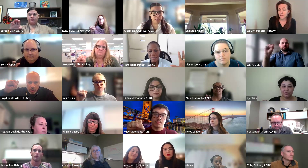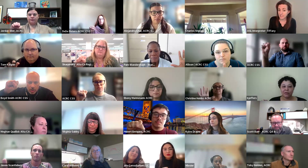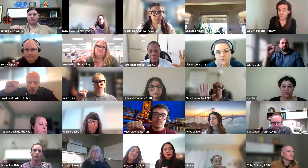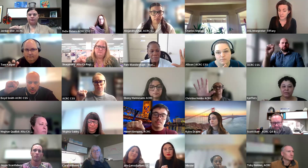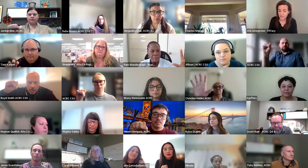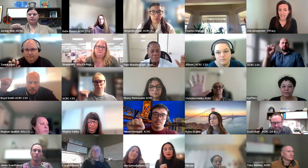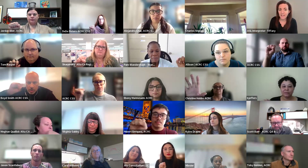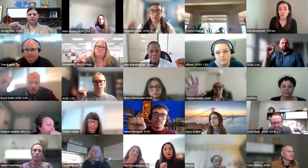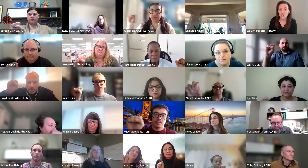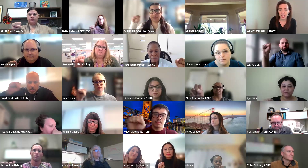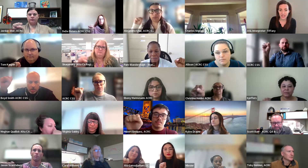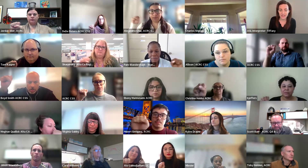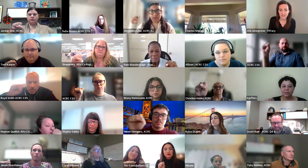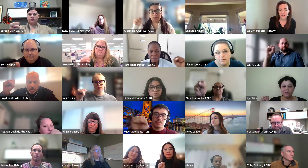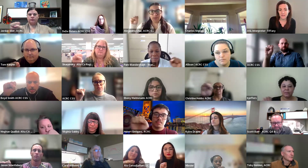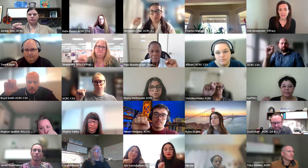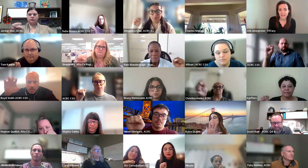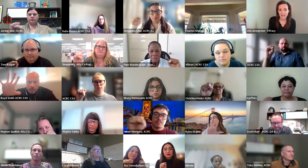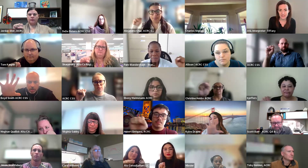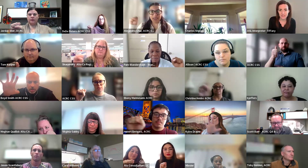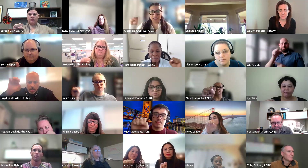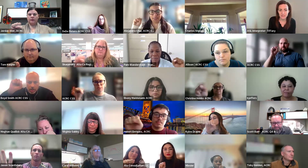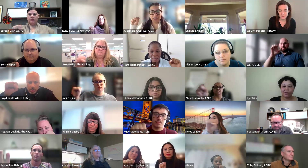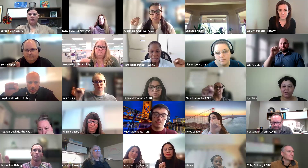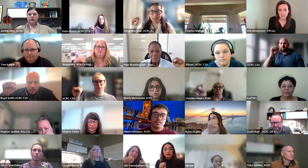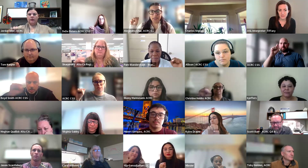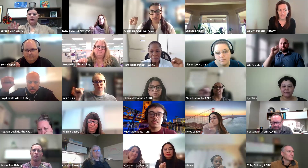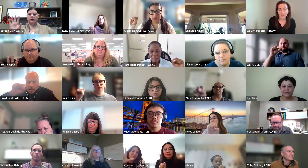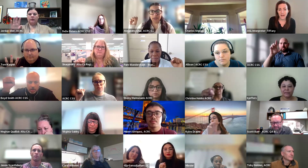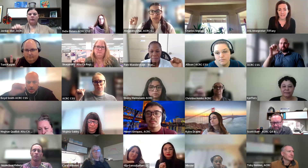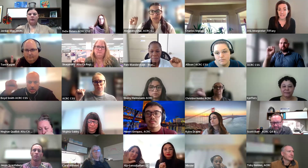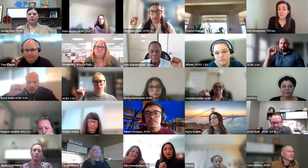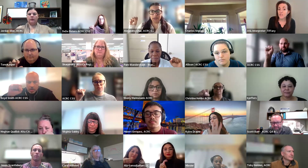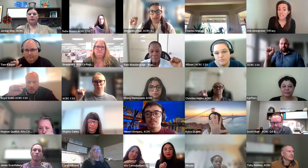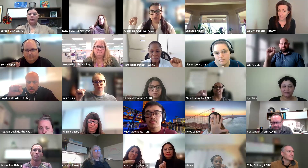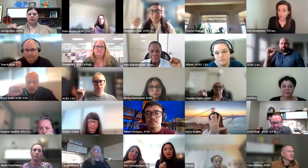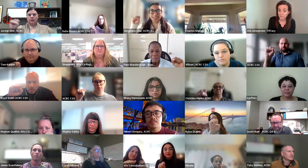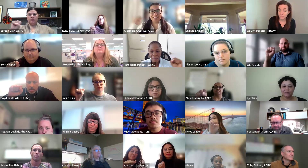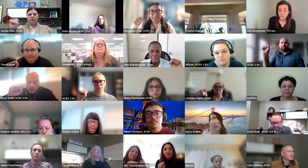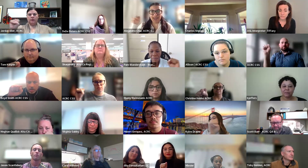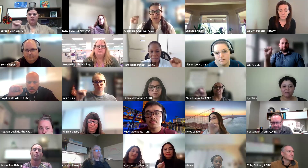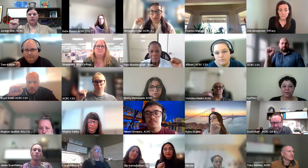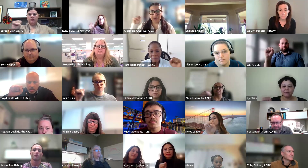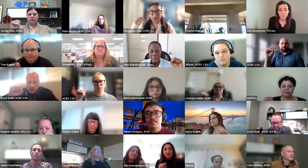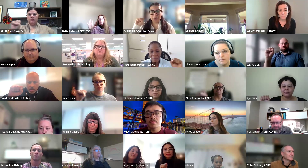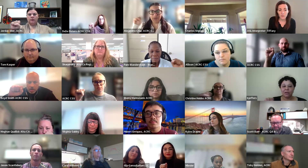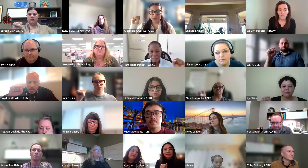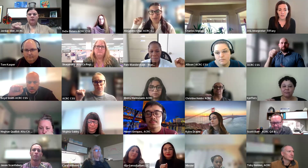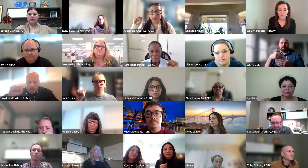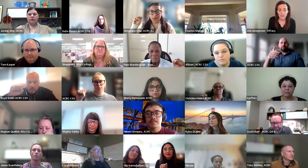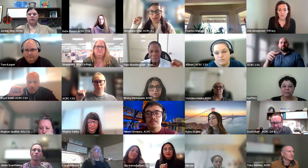go into a fist, and then you shake it like an S, and that stands for Seattle.